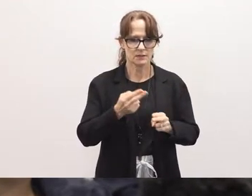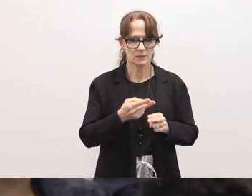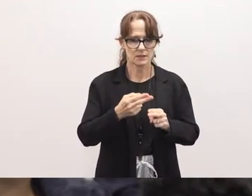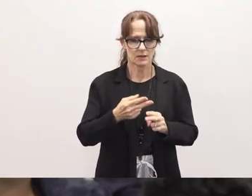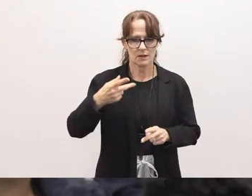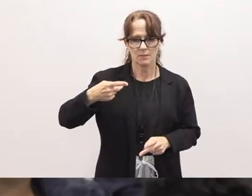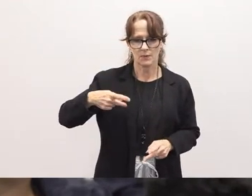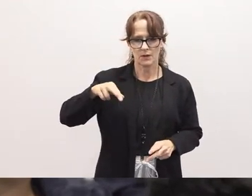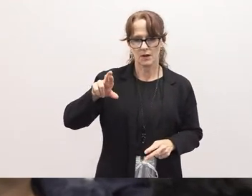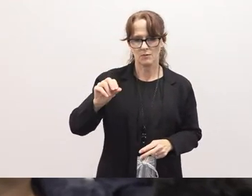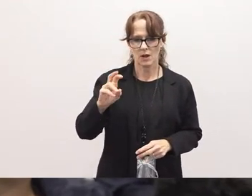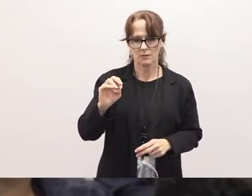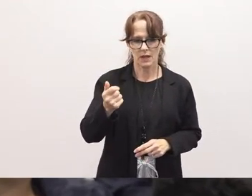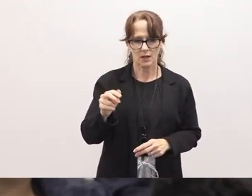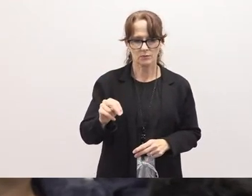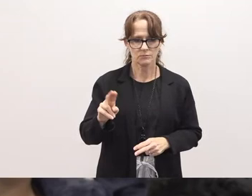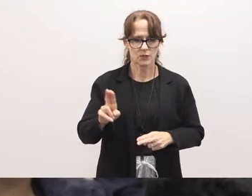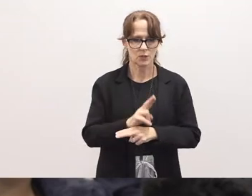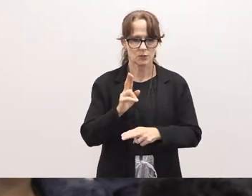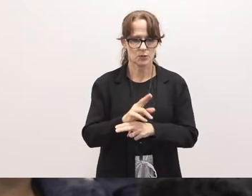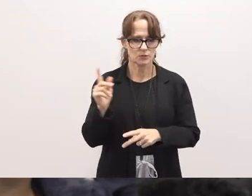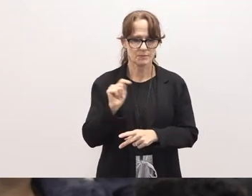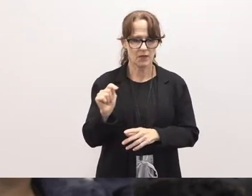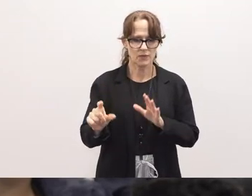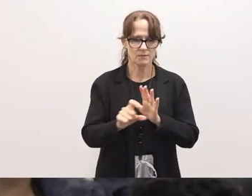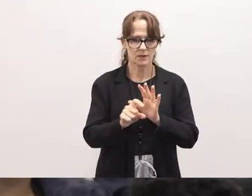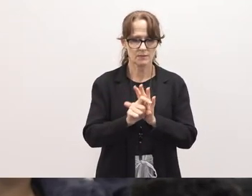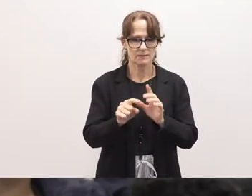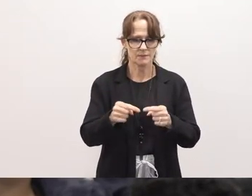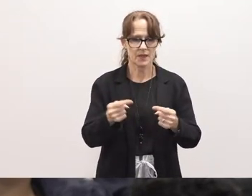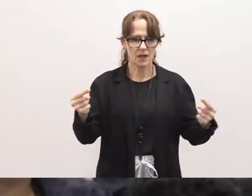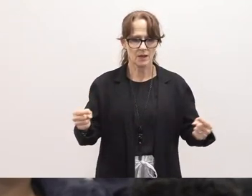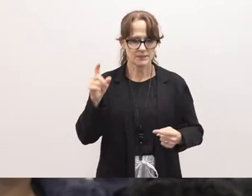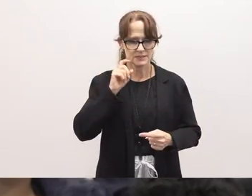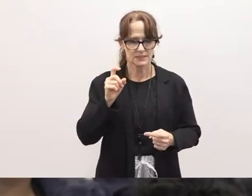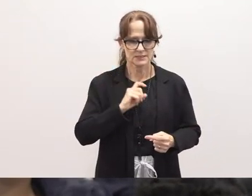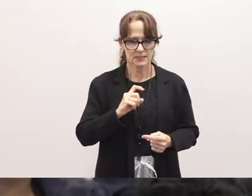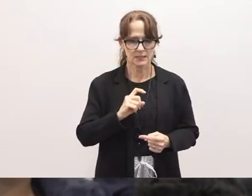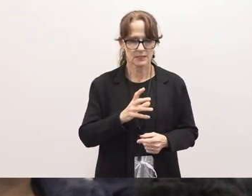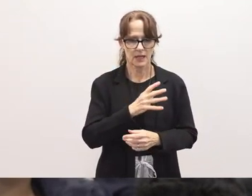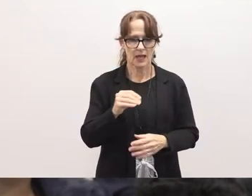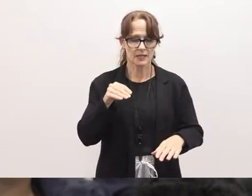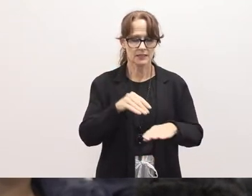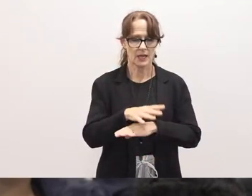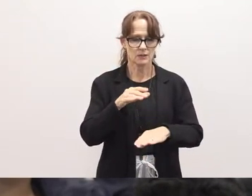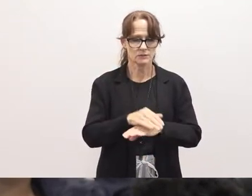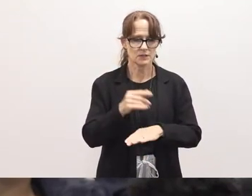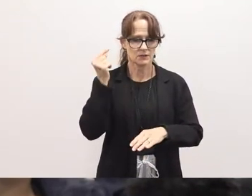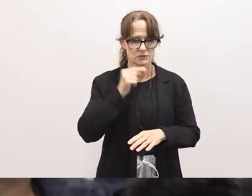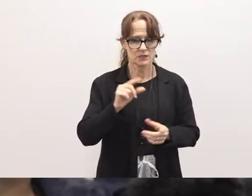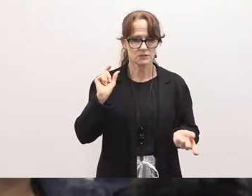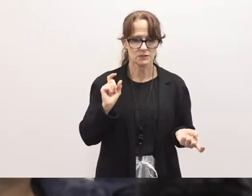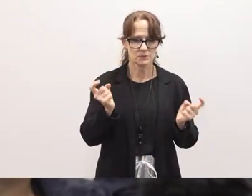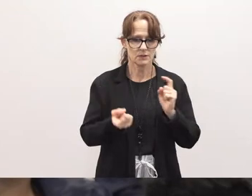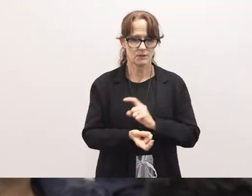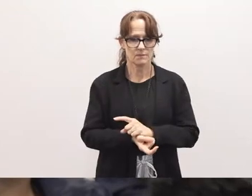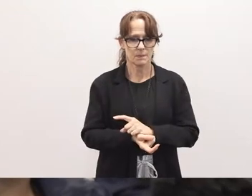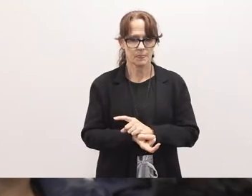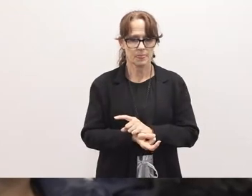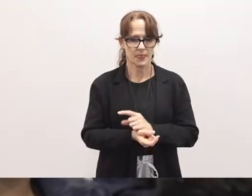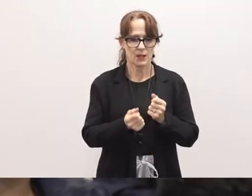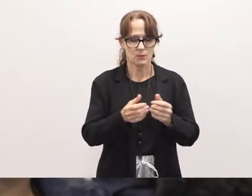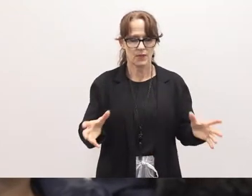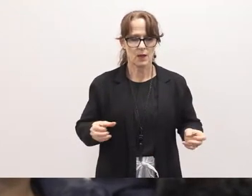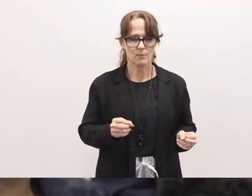pronouns. They can use the bathrooms and locker rooms of the opposite sex and get counseling for gender transitioning, all